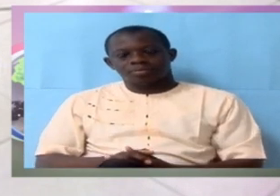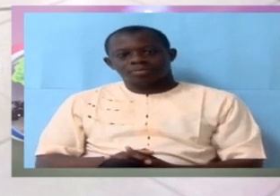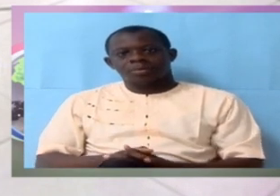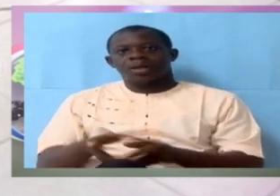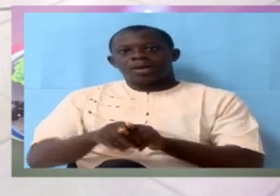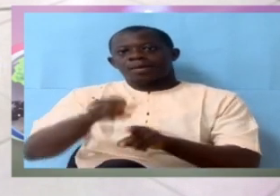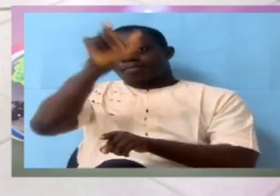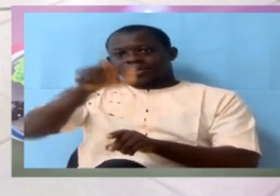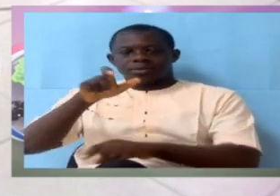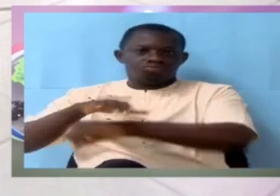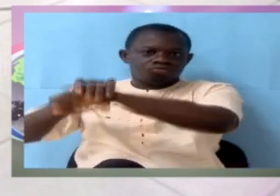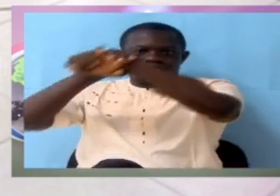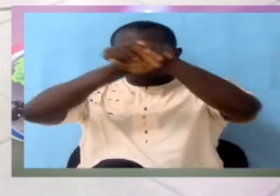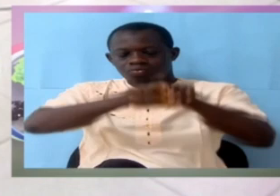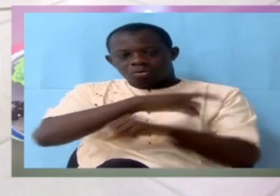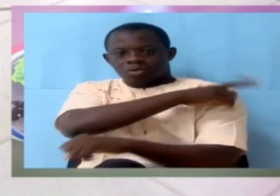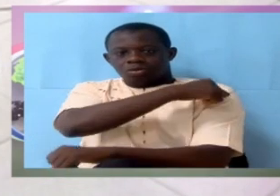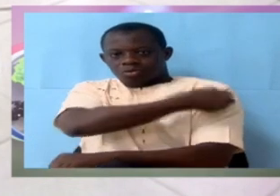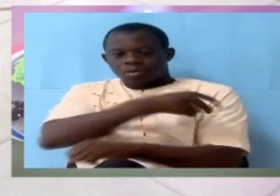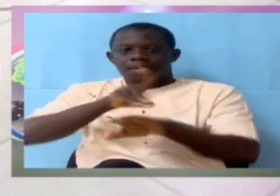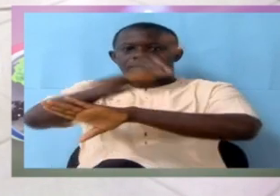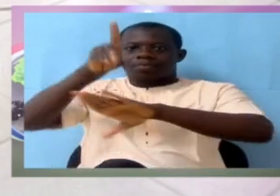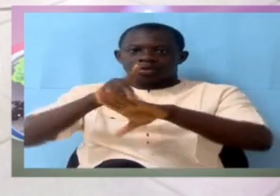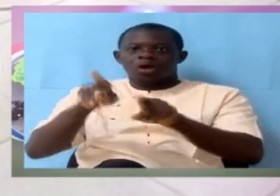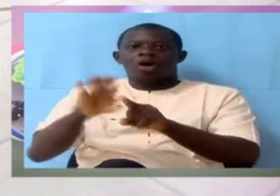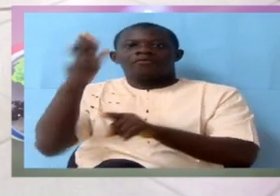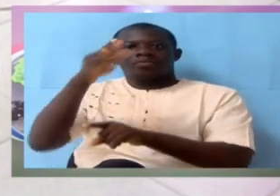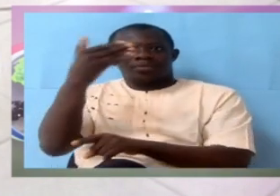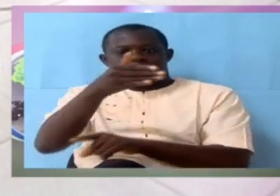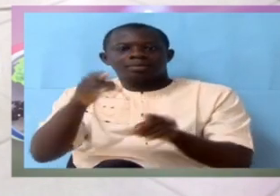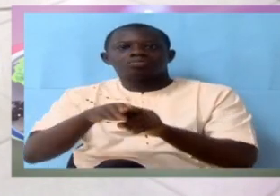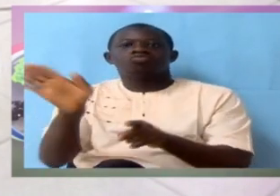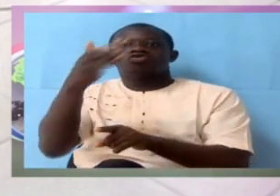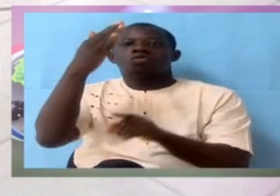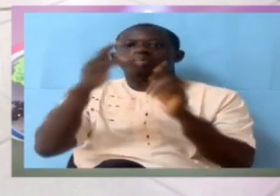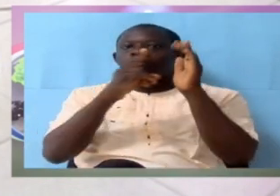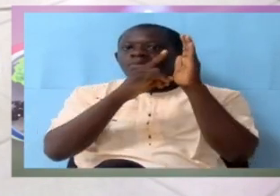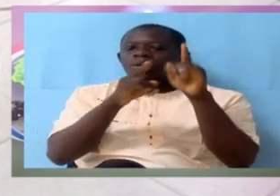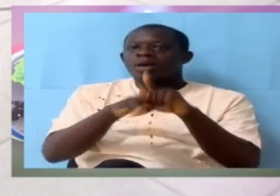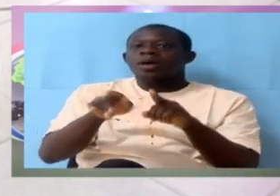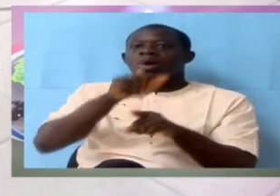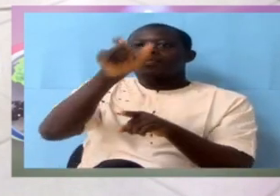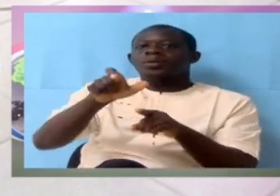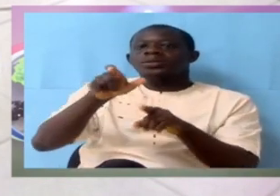They took me to the hospital, and from there they took me to the radio.